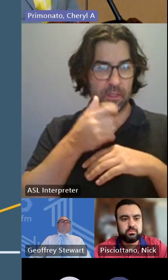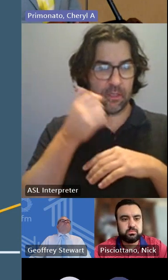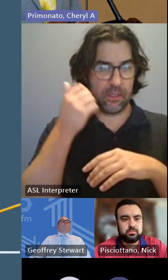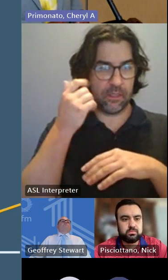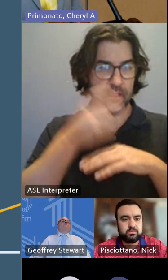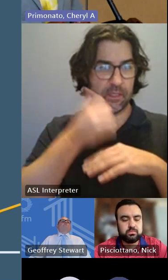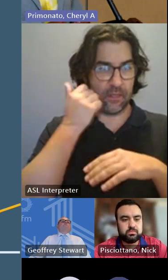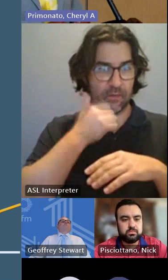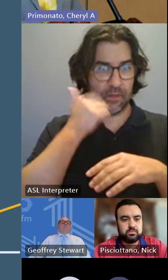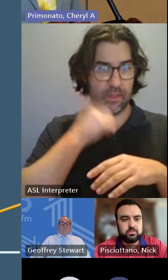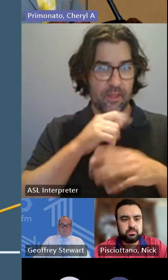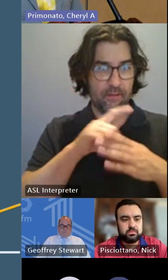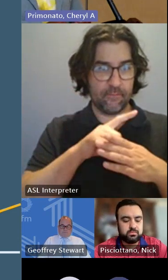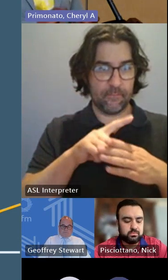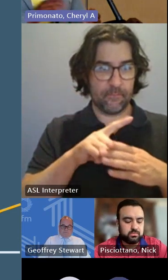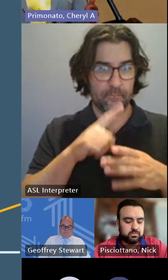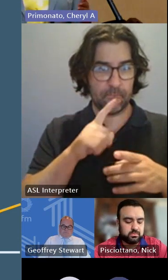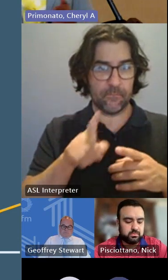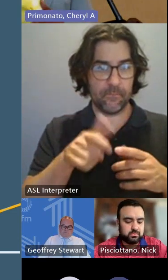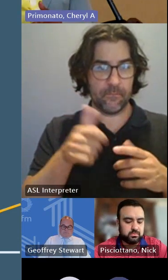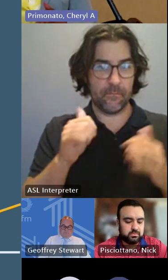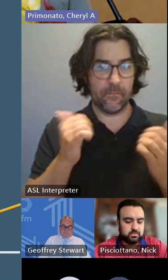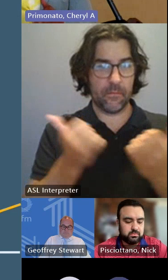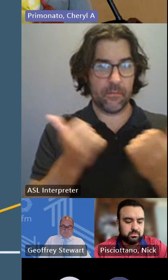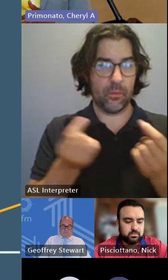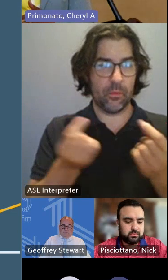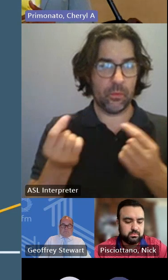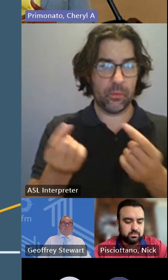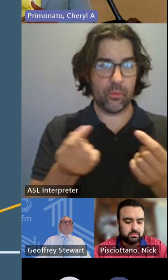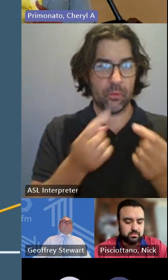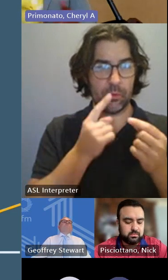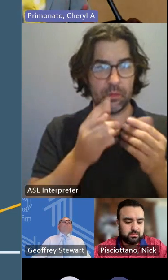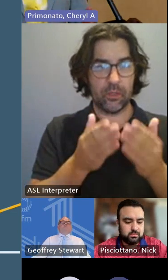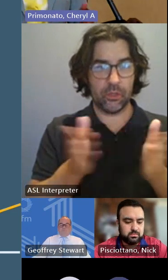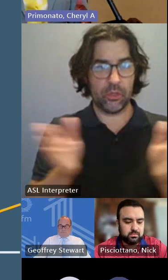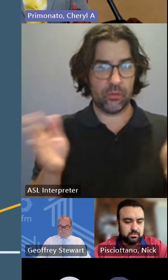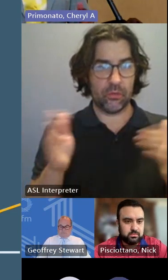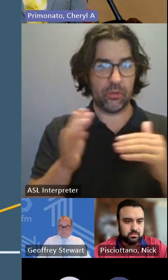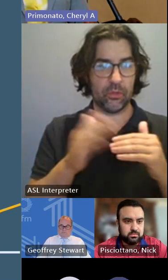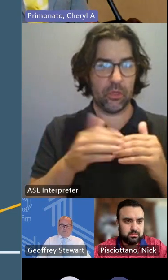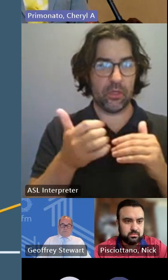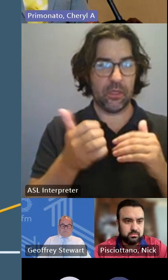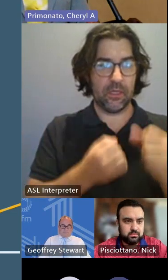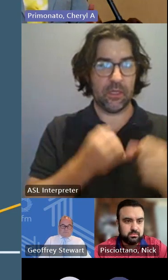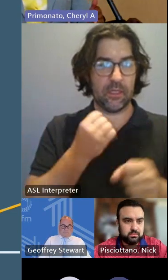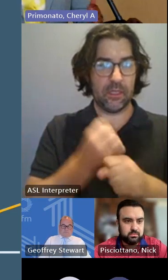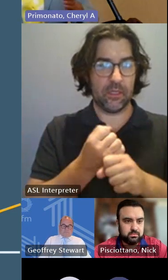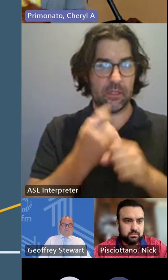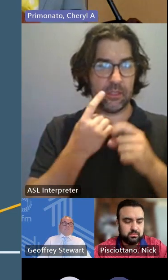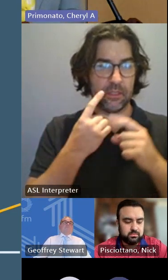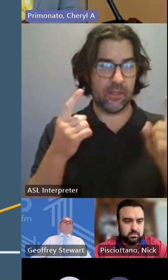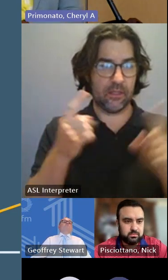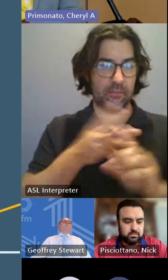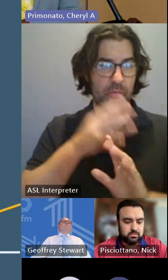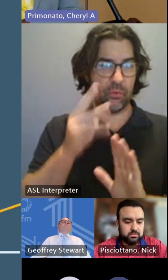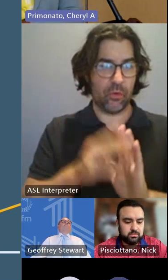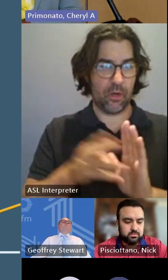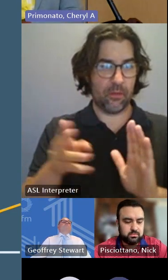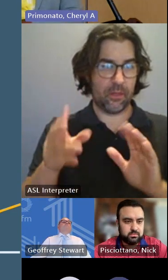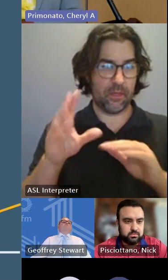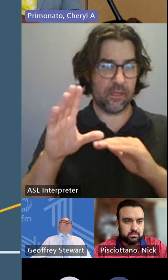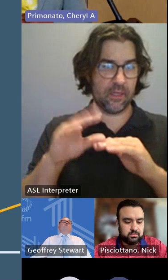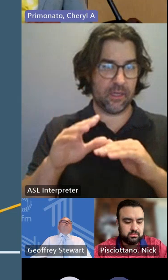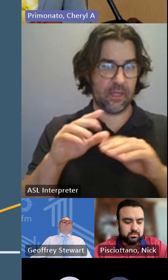what other agencies were doing, and generally, based on like the tenure and the success of the program, they're able to discount the